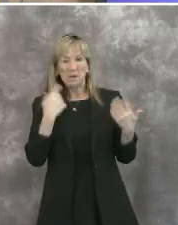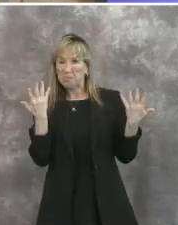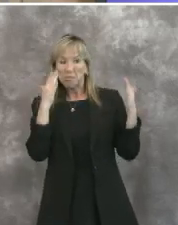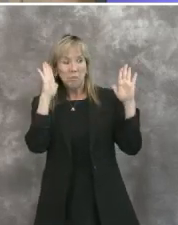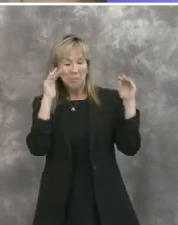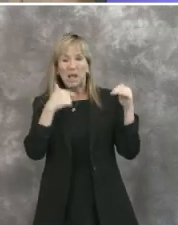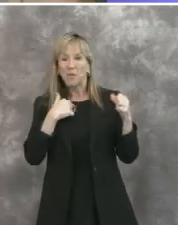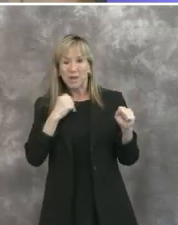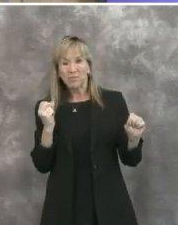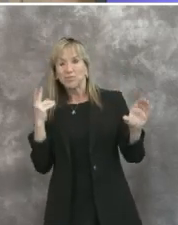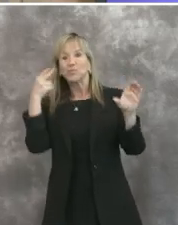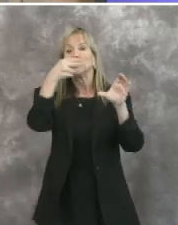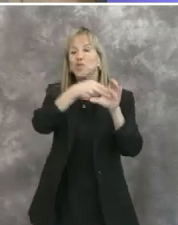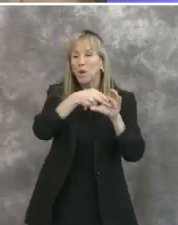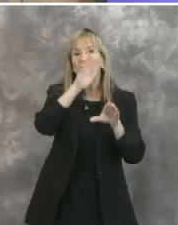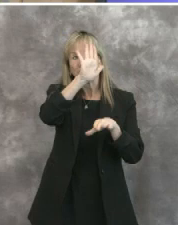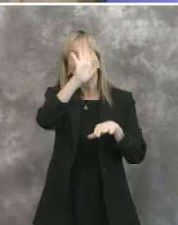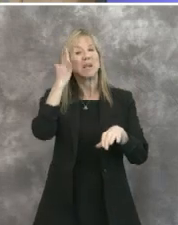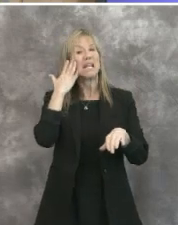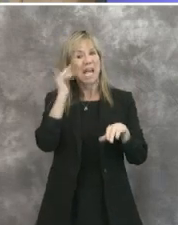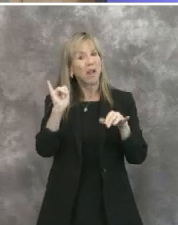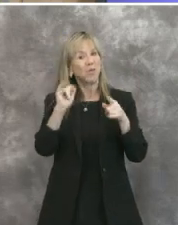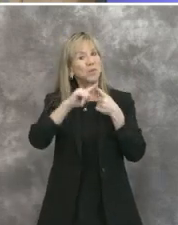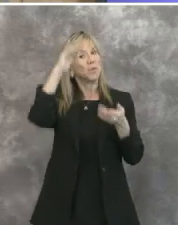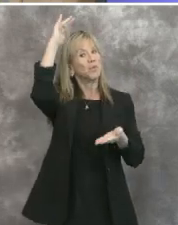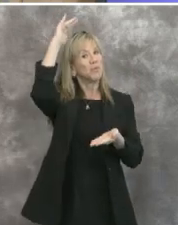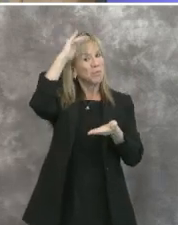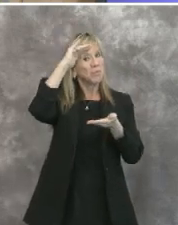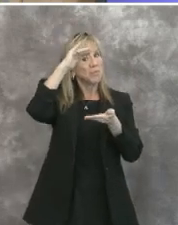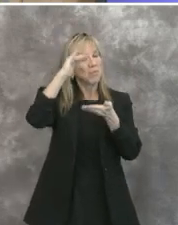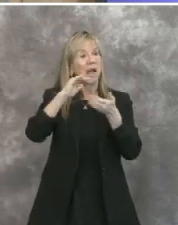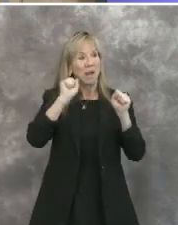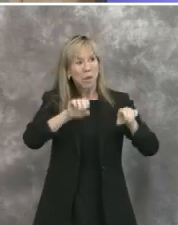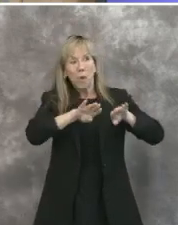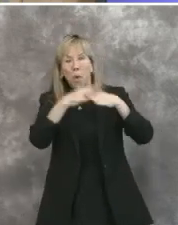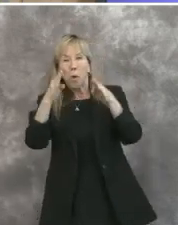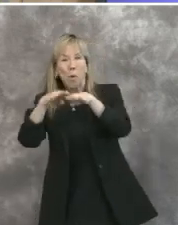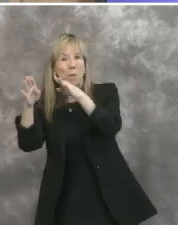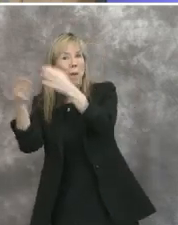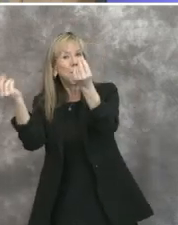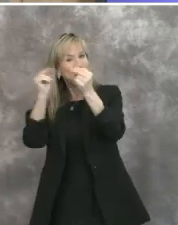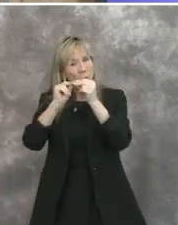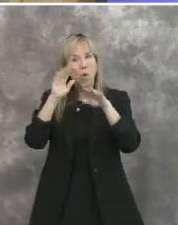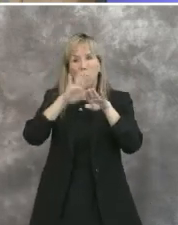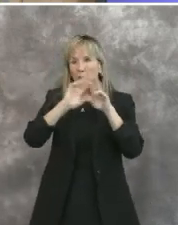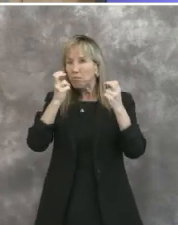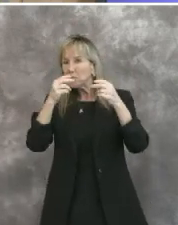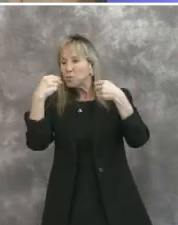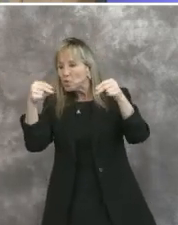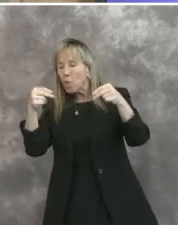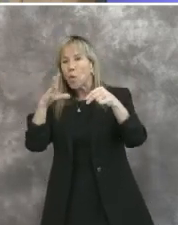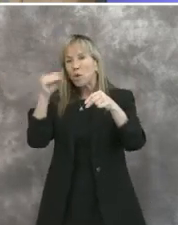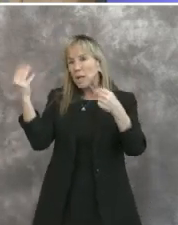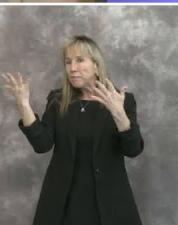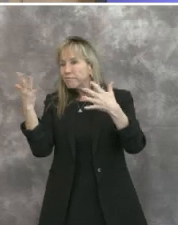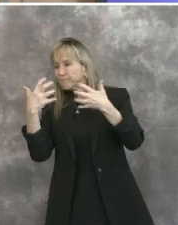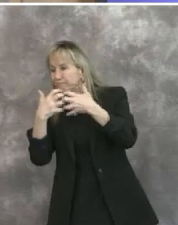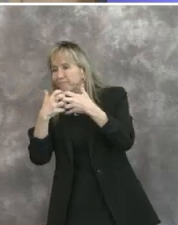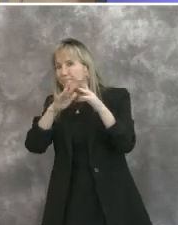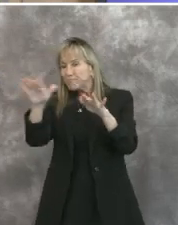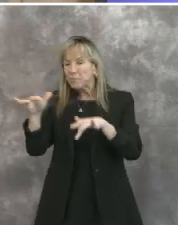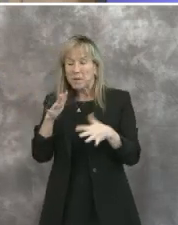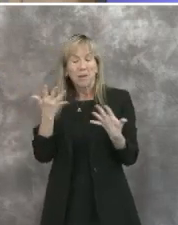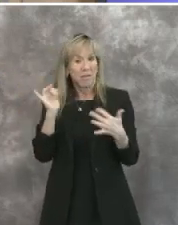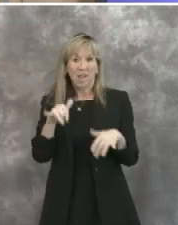in the state of California's loosening around retail, logistics, and manufacturing restrictions on Friday. That is a positive